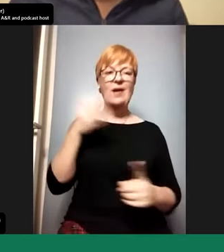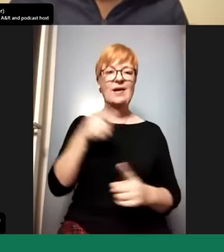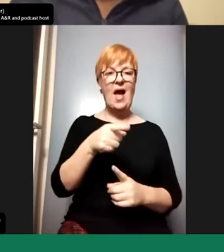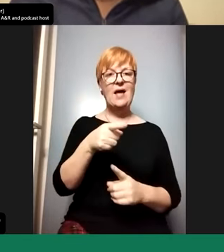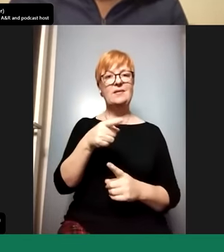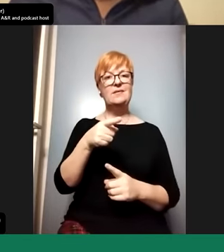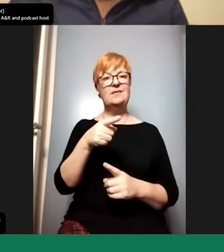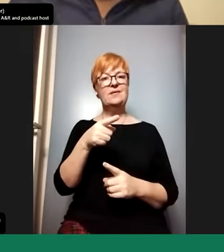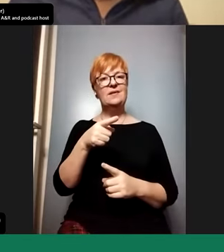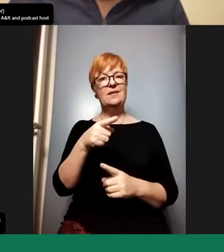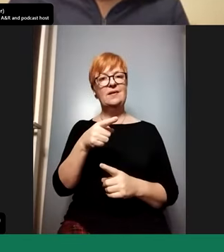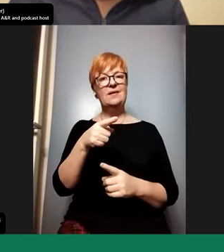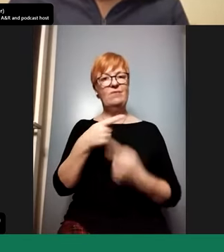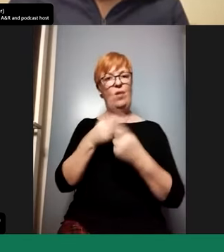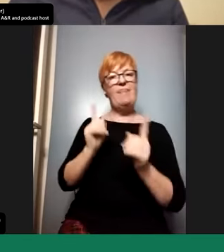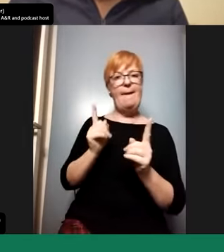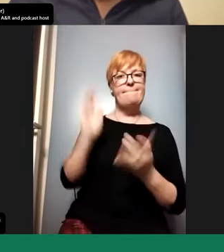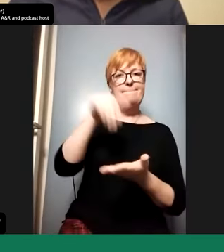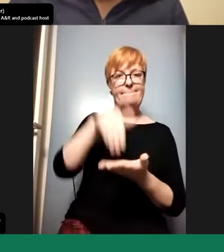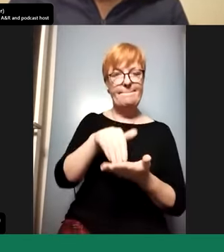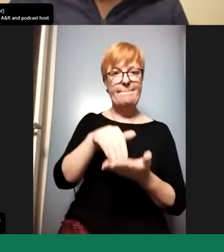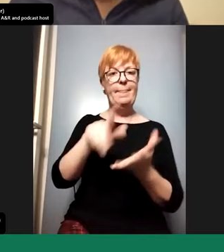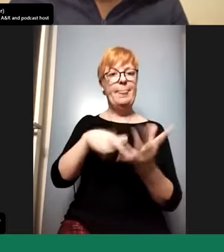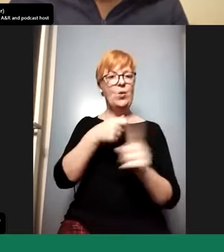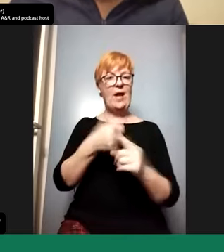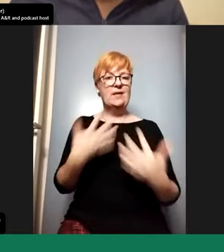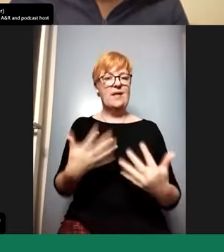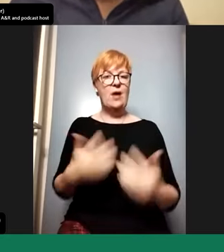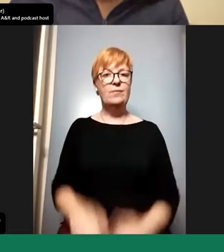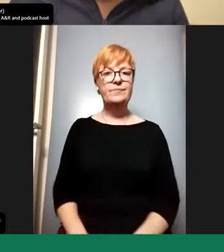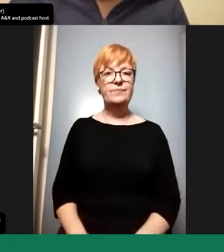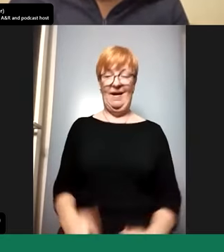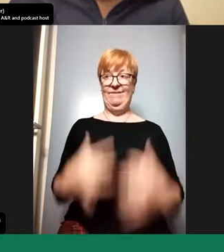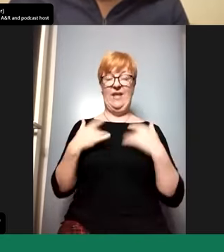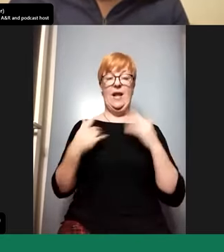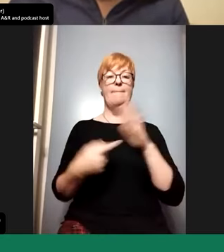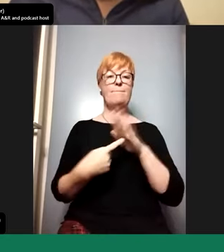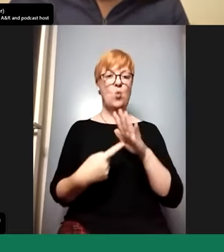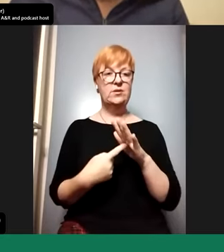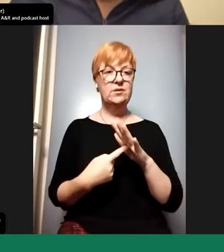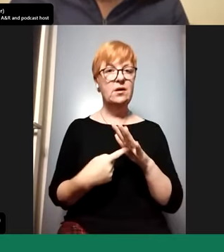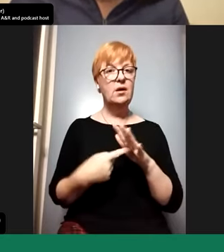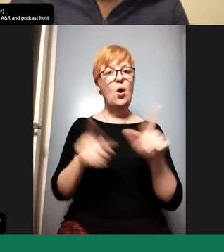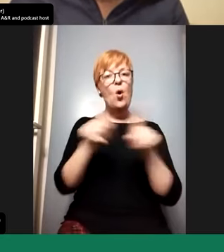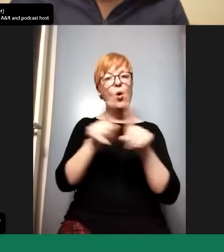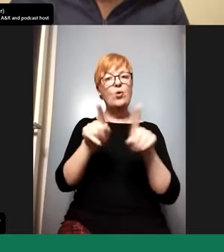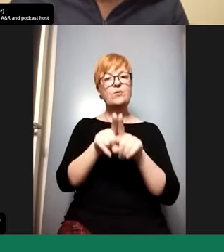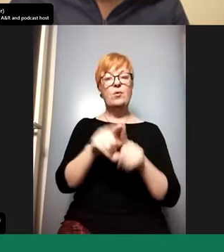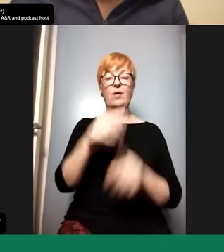individuals. That would be, for me, I think, really, really important, but also very important to say, you know, thank